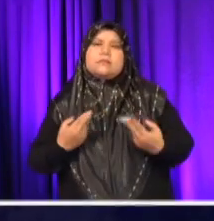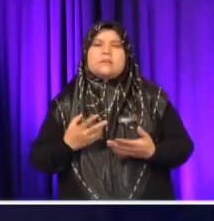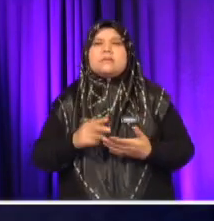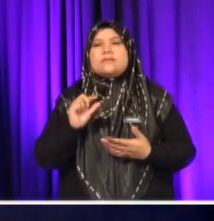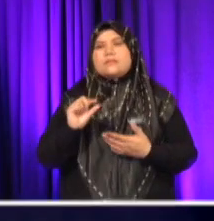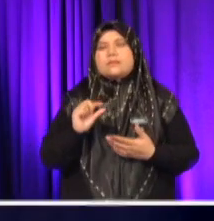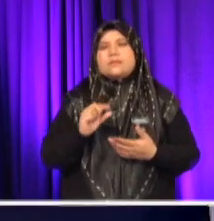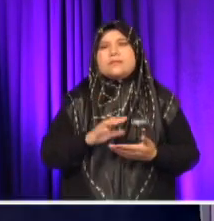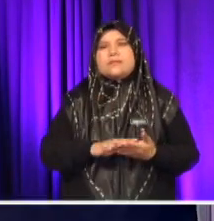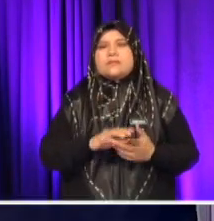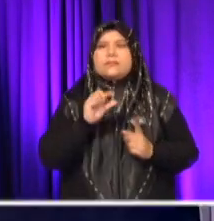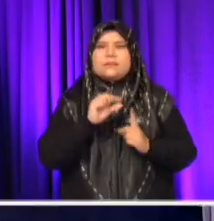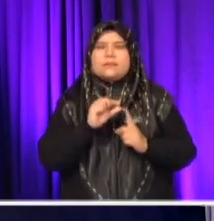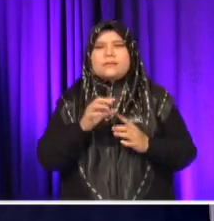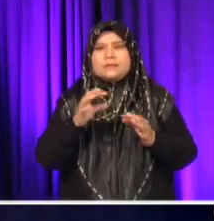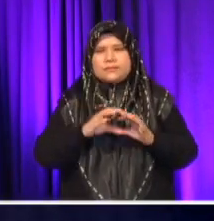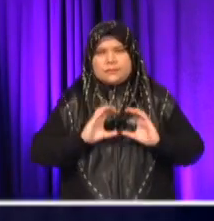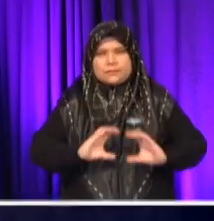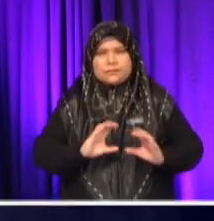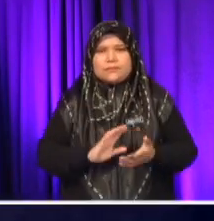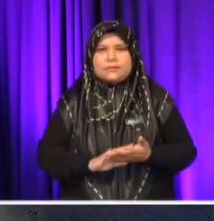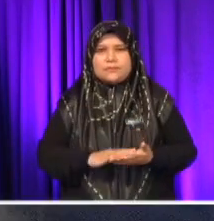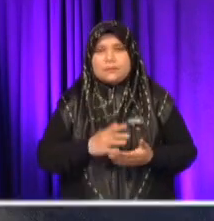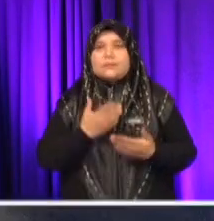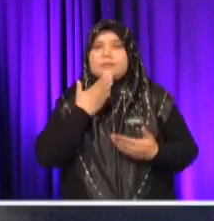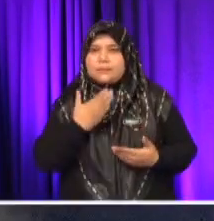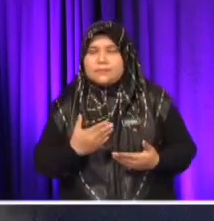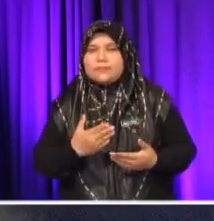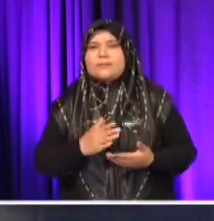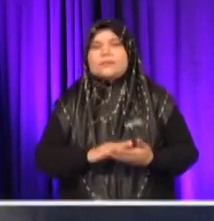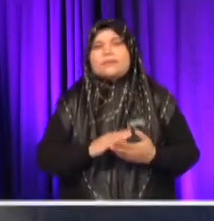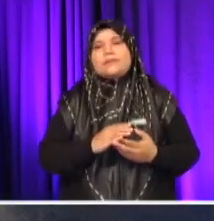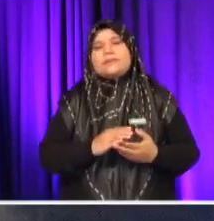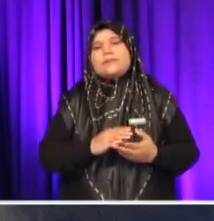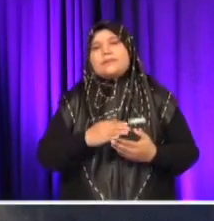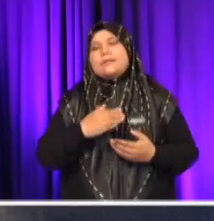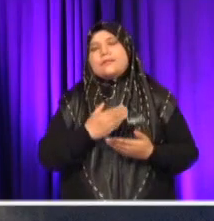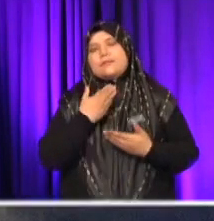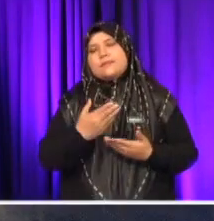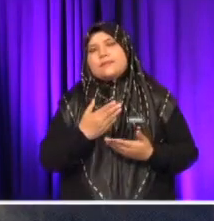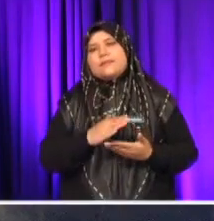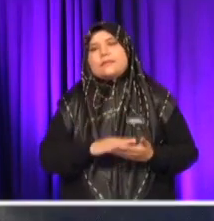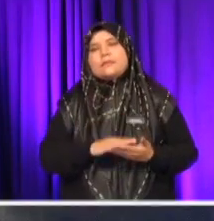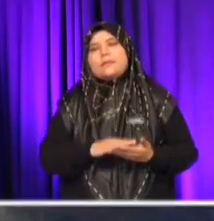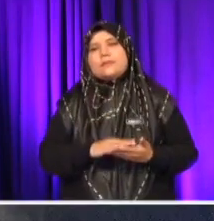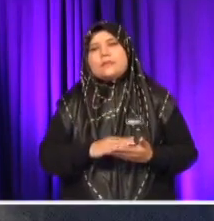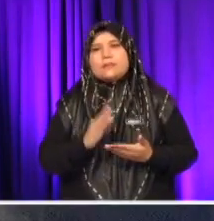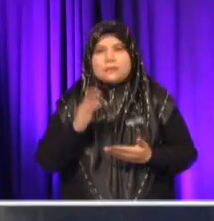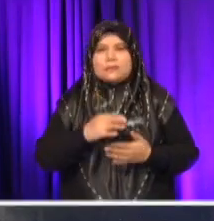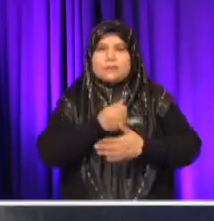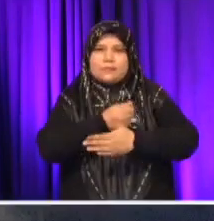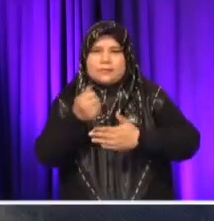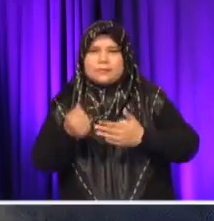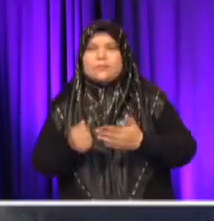all the candidates. Thank you very much for sharing those very insightful tips. I'm sure that has been very helpful. But looks like we have come to the end of